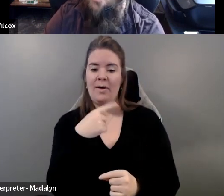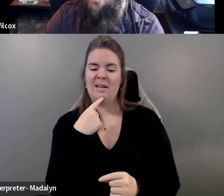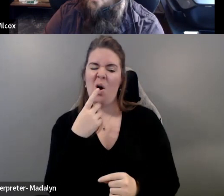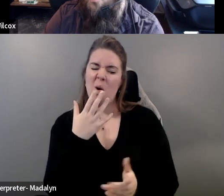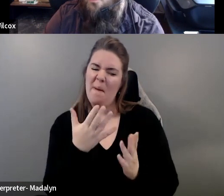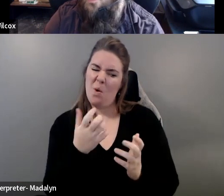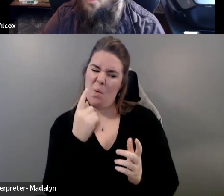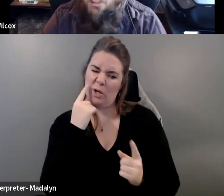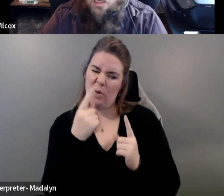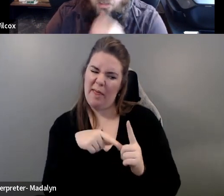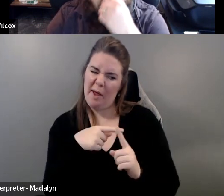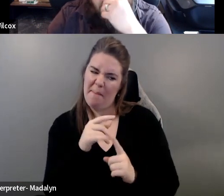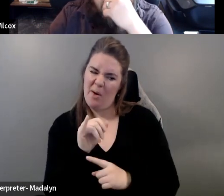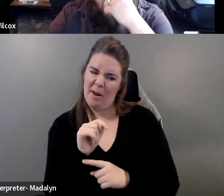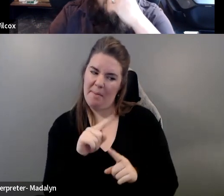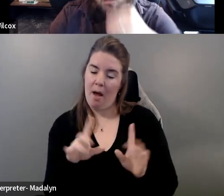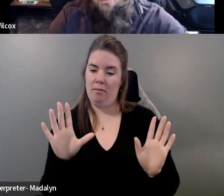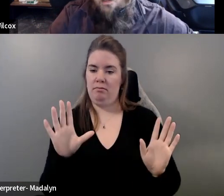that's about the end of what they're allowed to say.